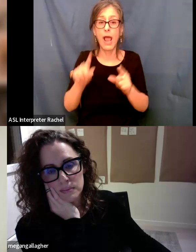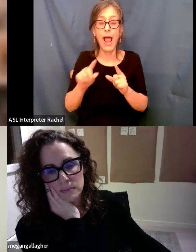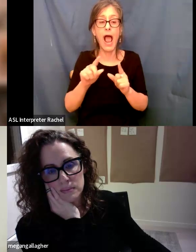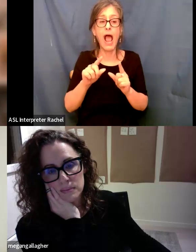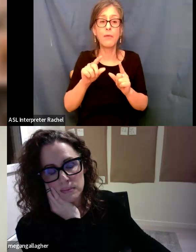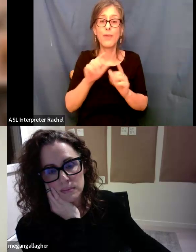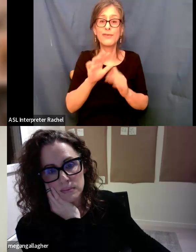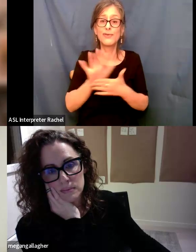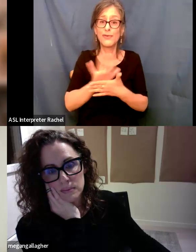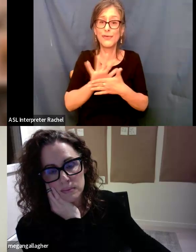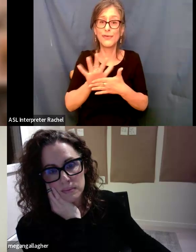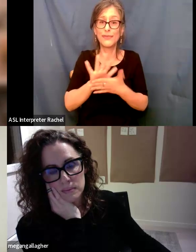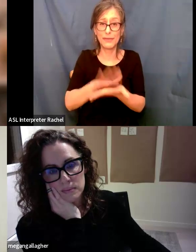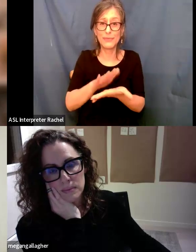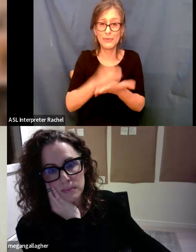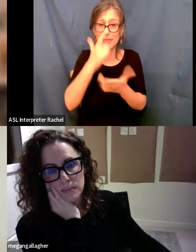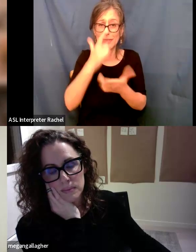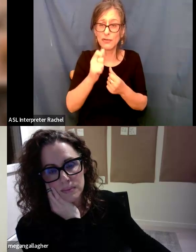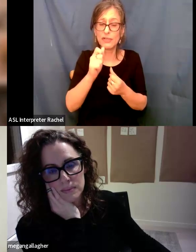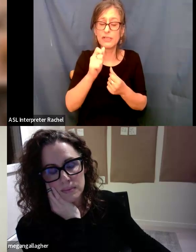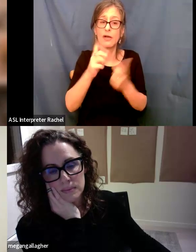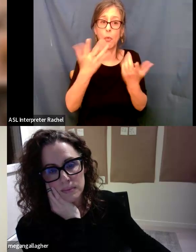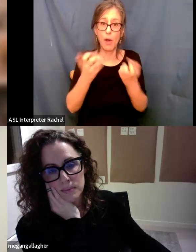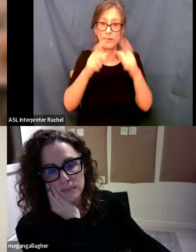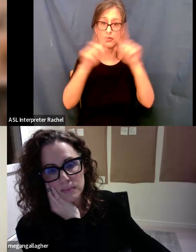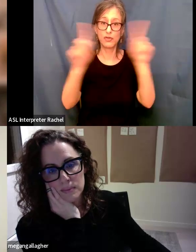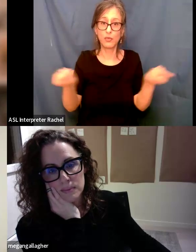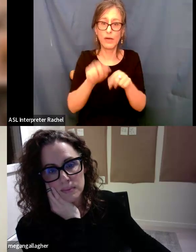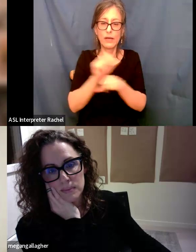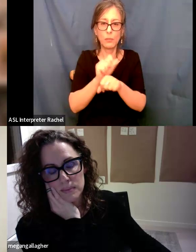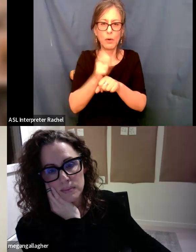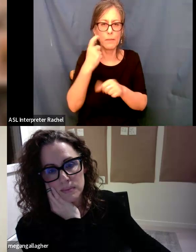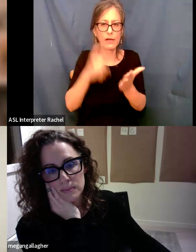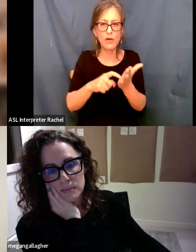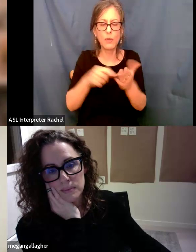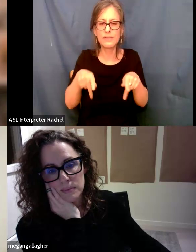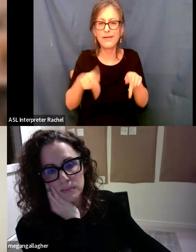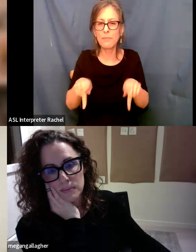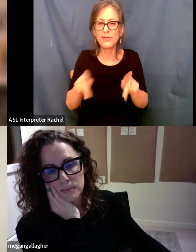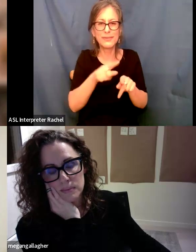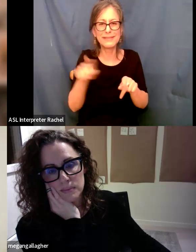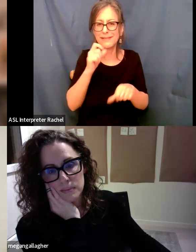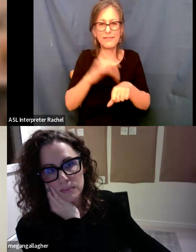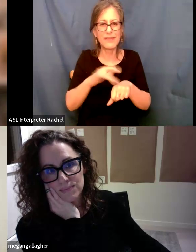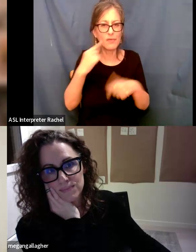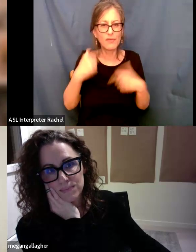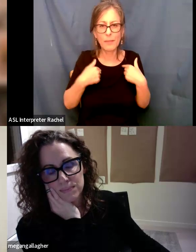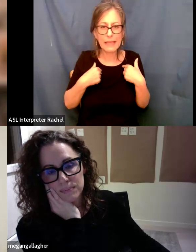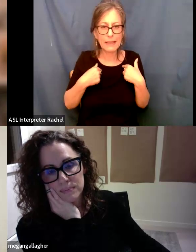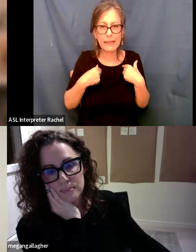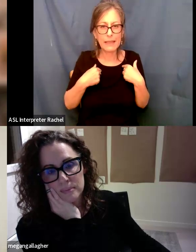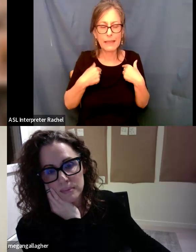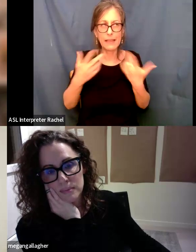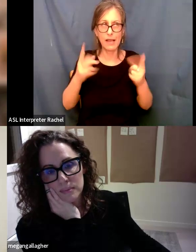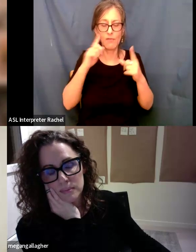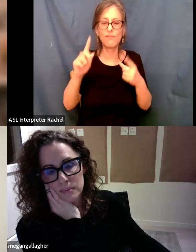and I started very much interested in working on screen and Hmm. just saw that the opportunities weren't available to me on